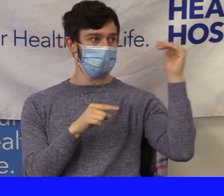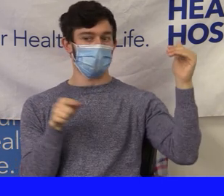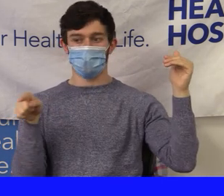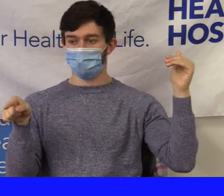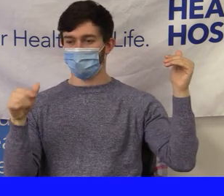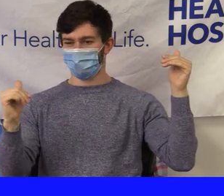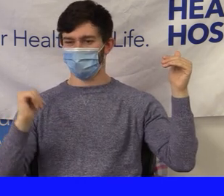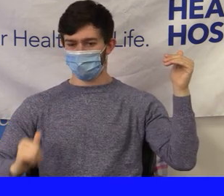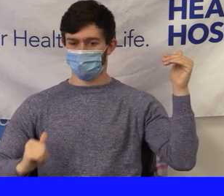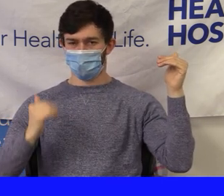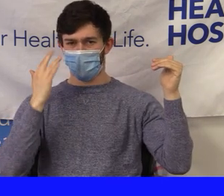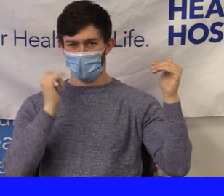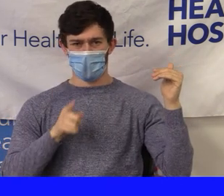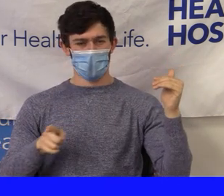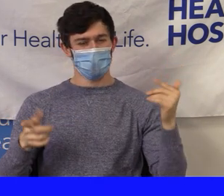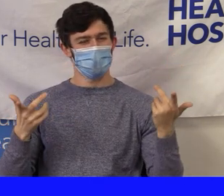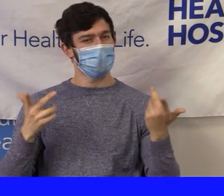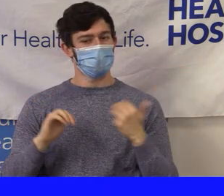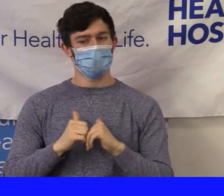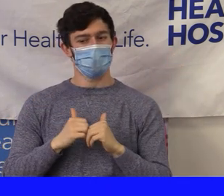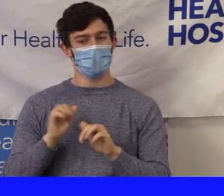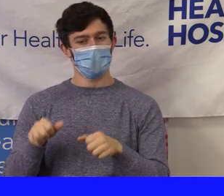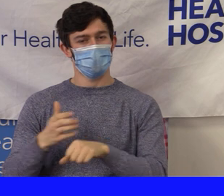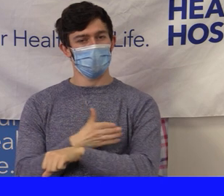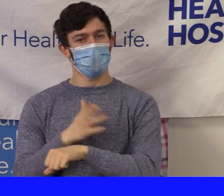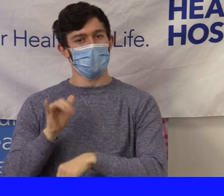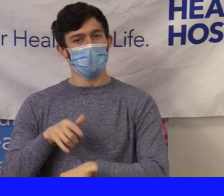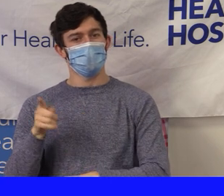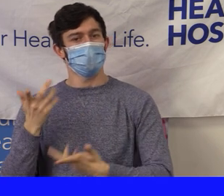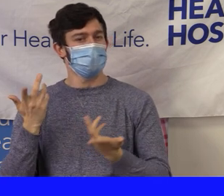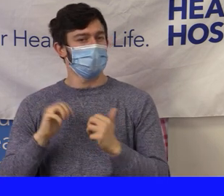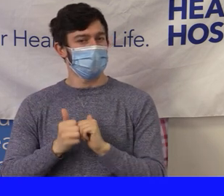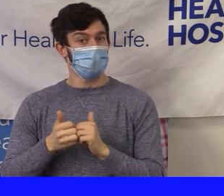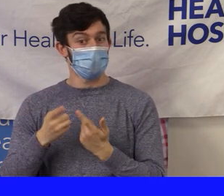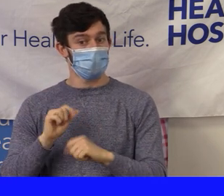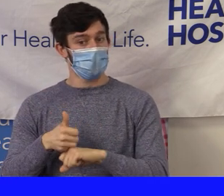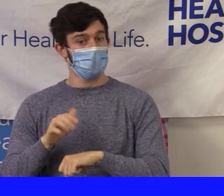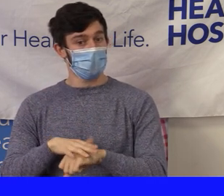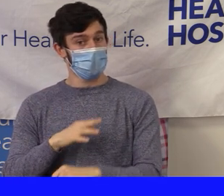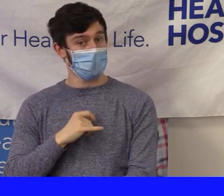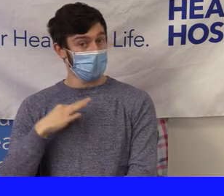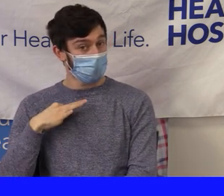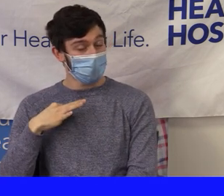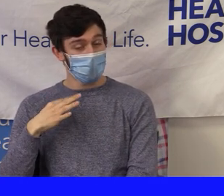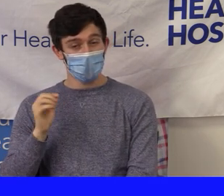can help in terms of improving that? Is that based on staffing plans or?